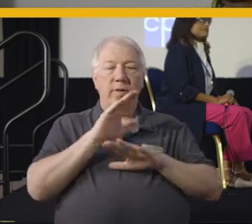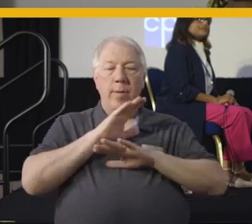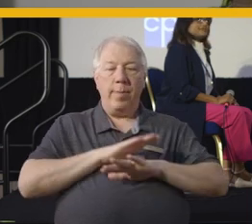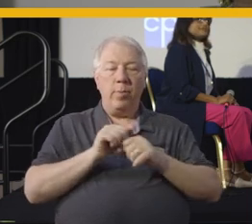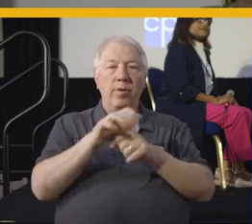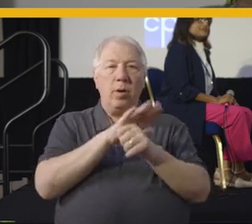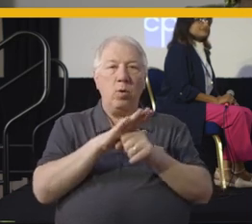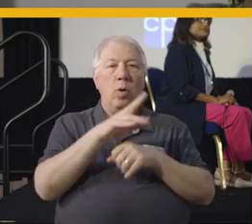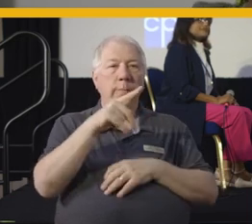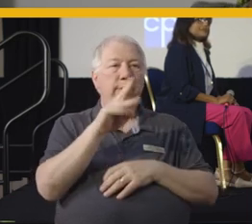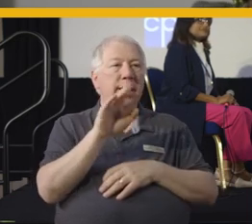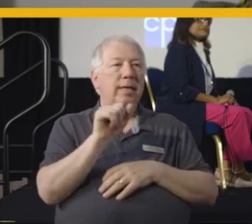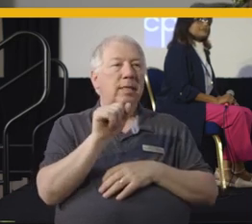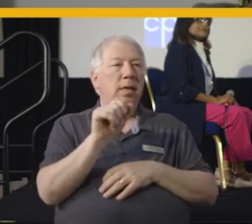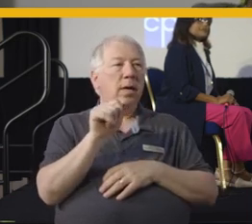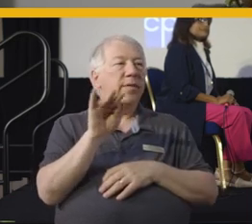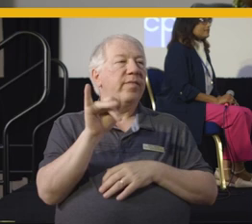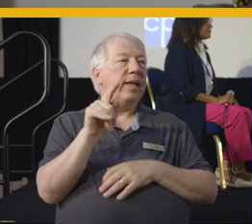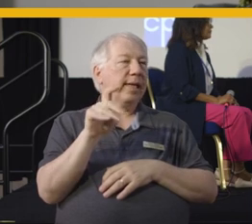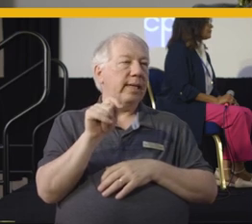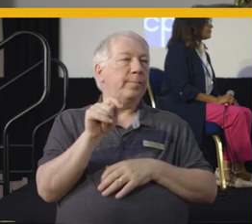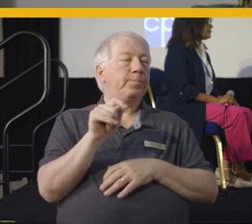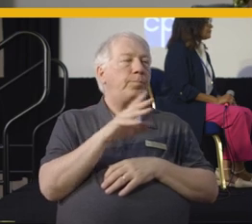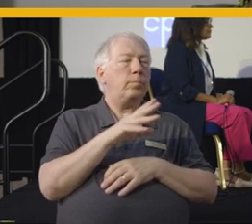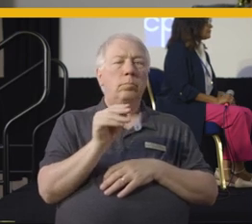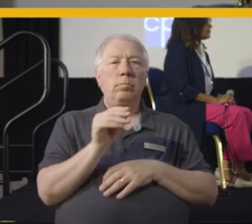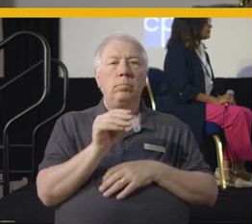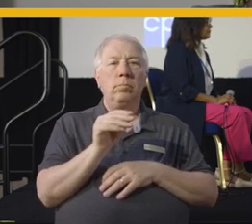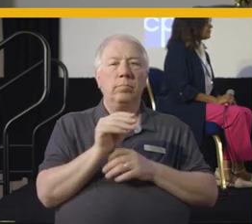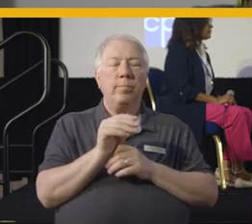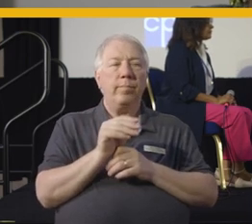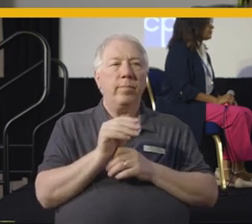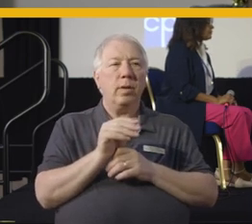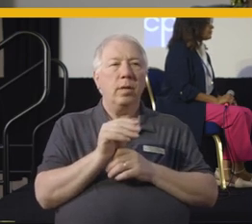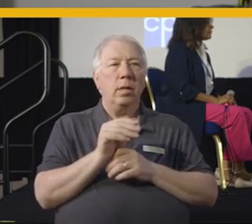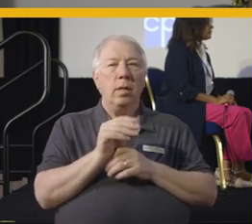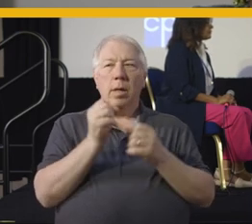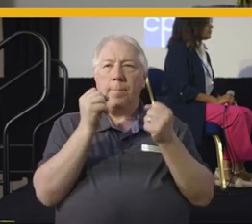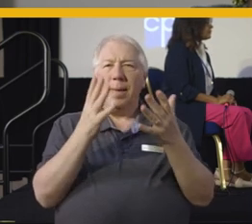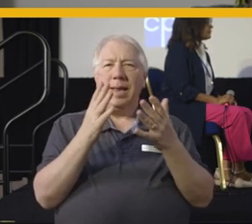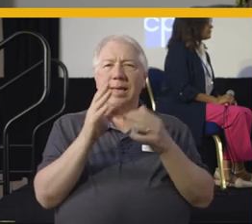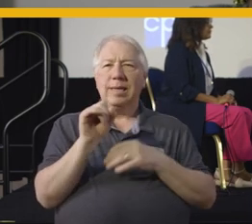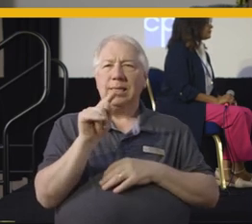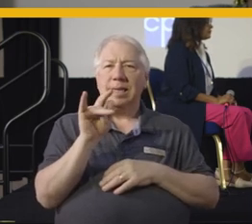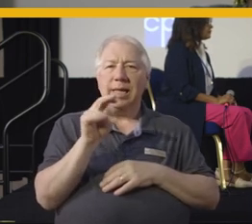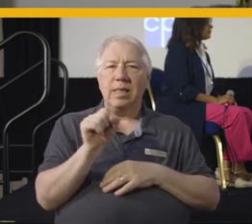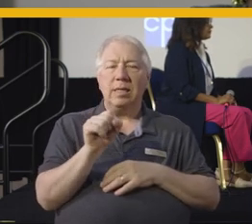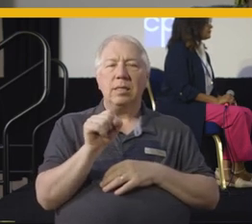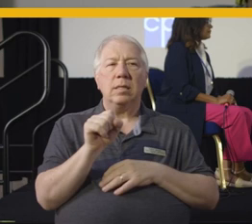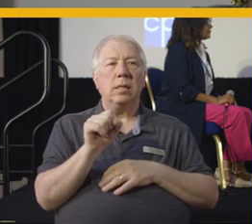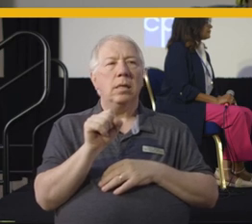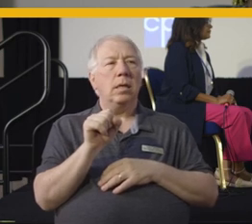local PBS affiliate. you know, many stations